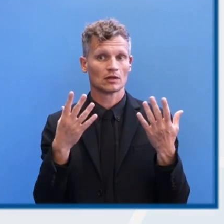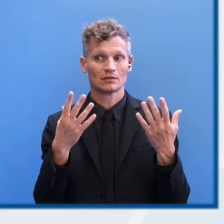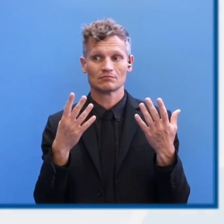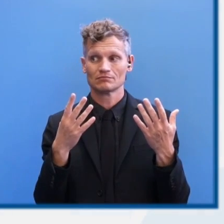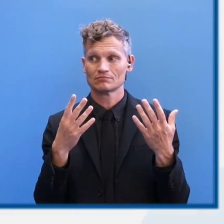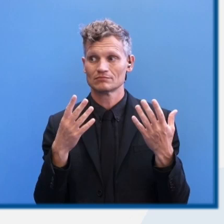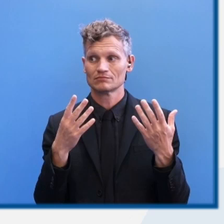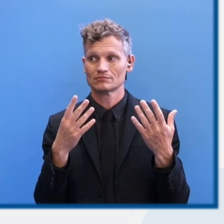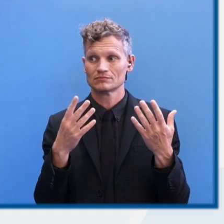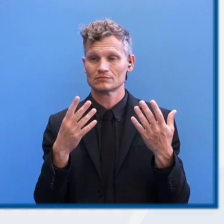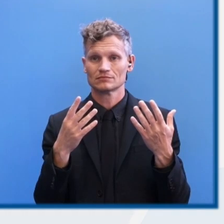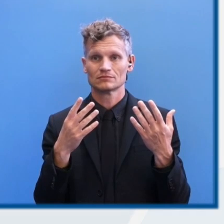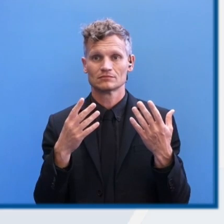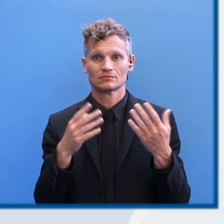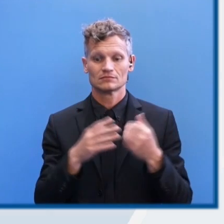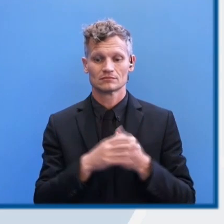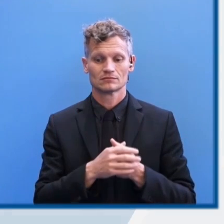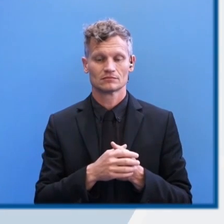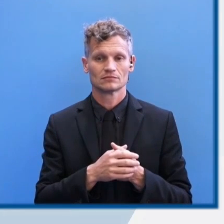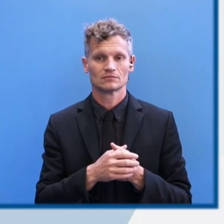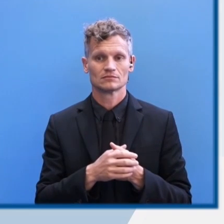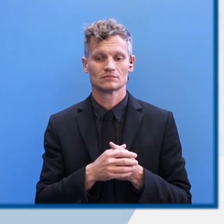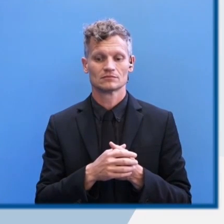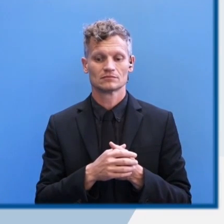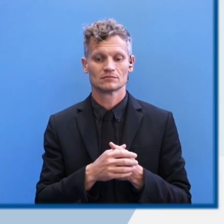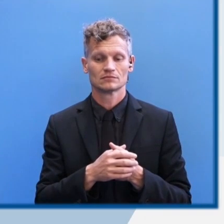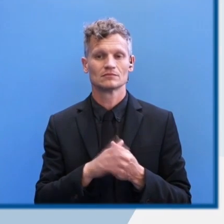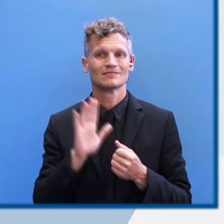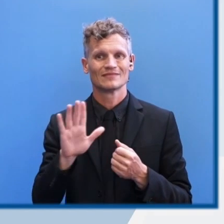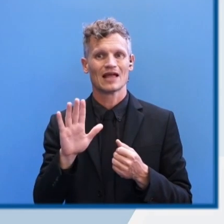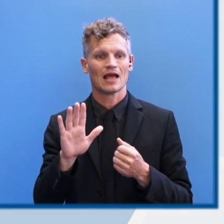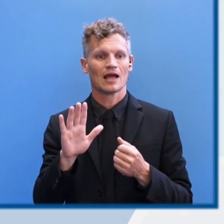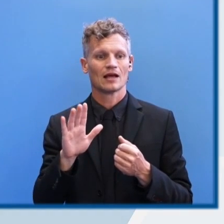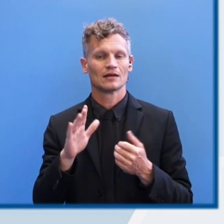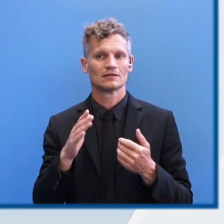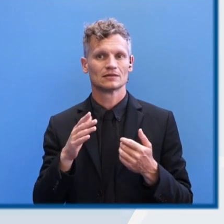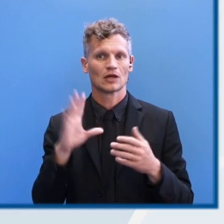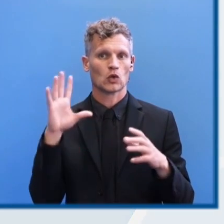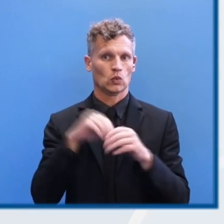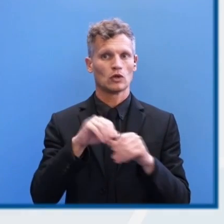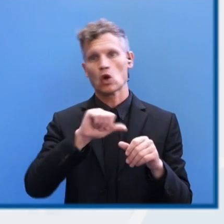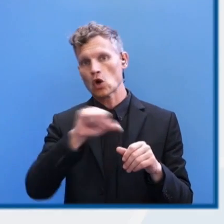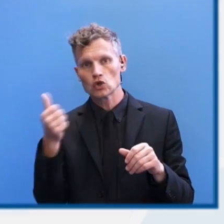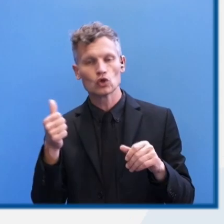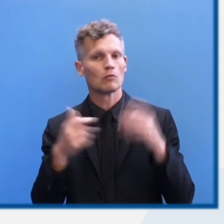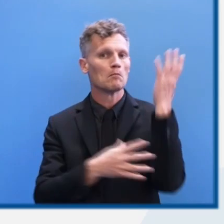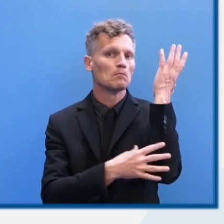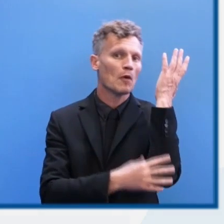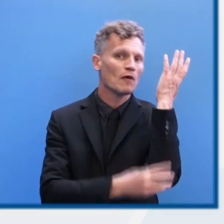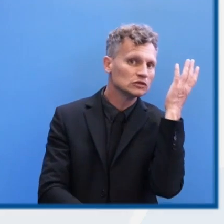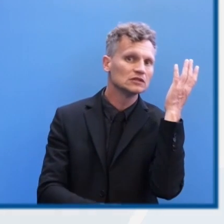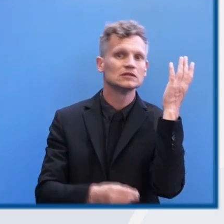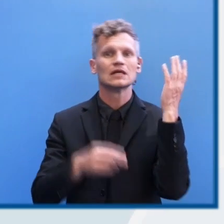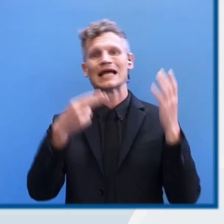experiencing means multiple exposure to hazards, and their vulnerability is increasing because of other factors, including poverty, including